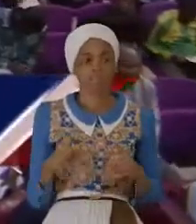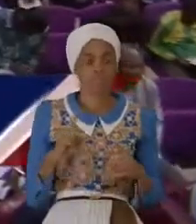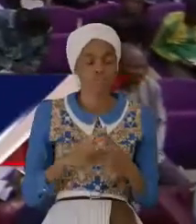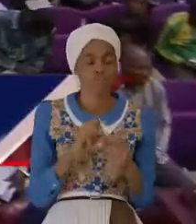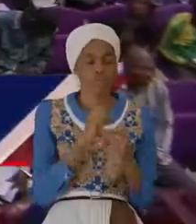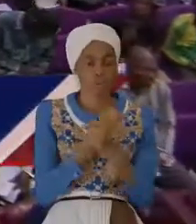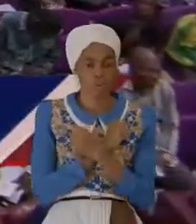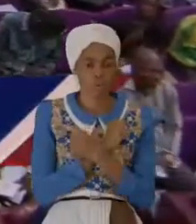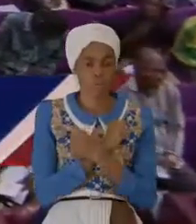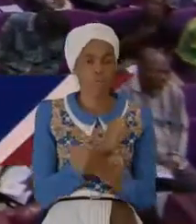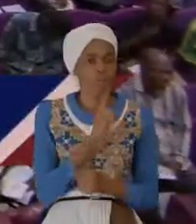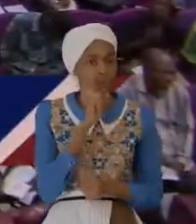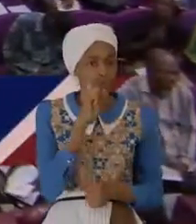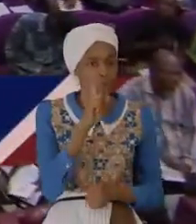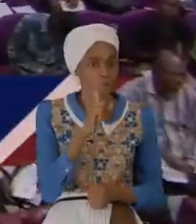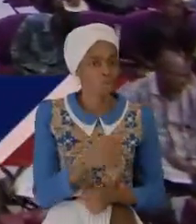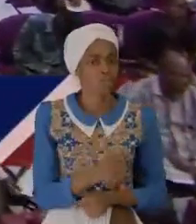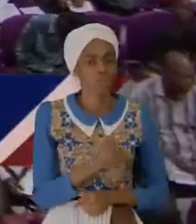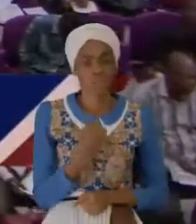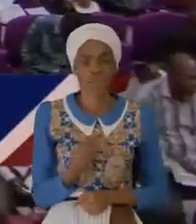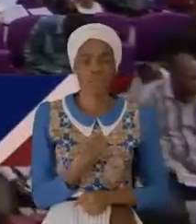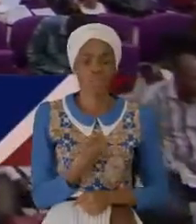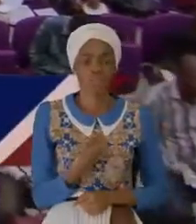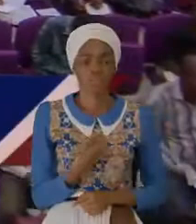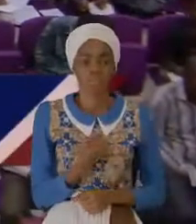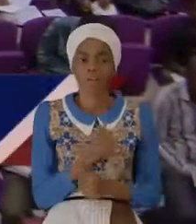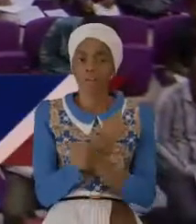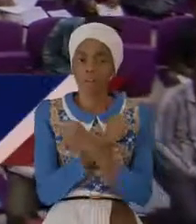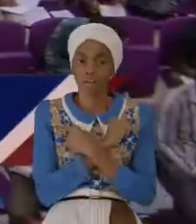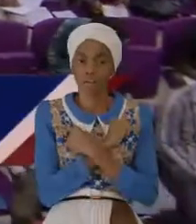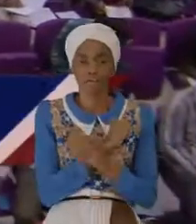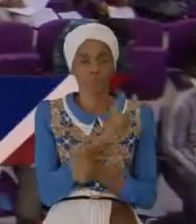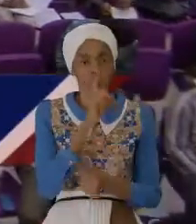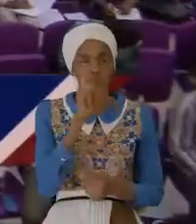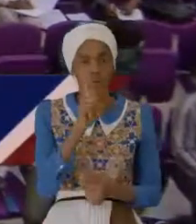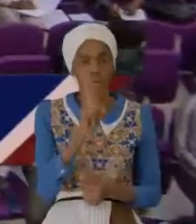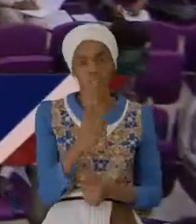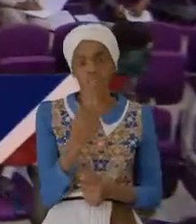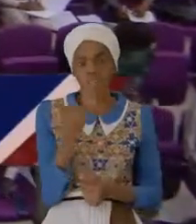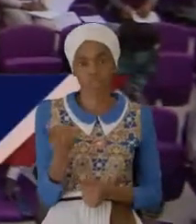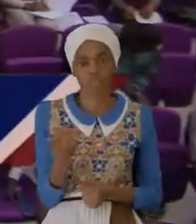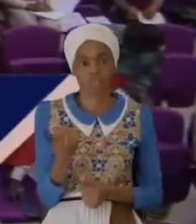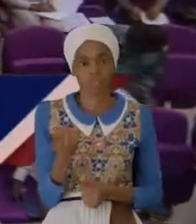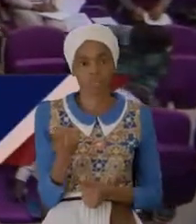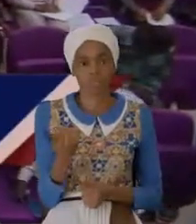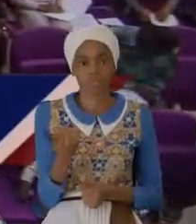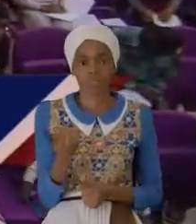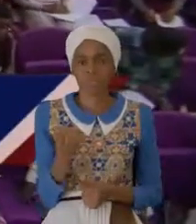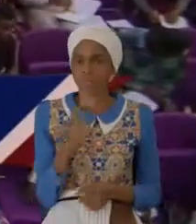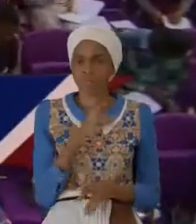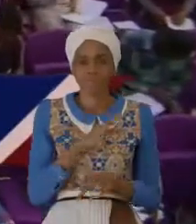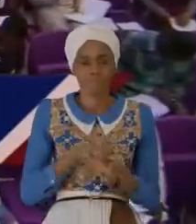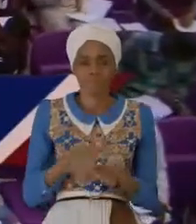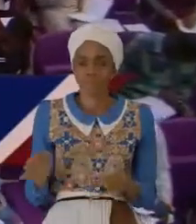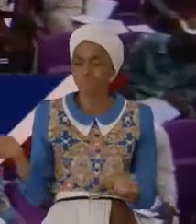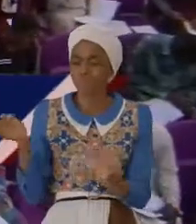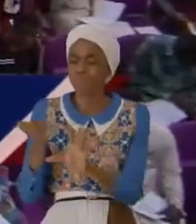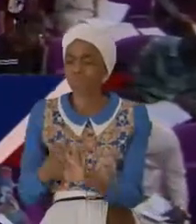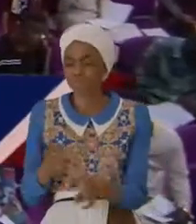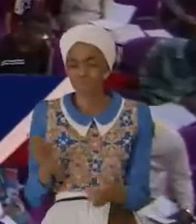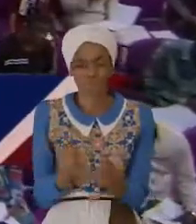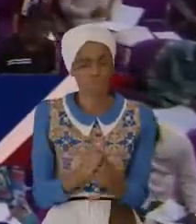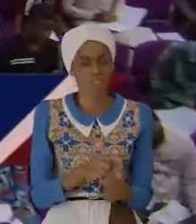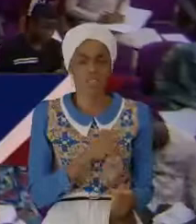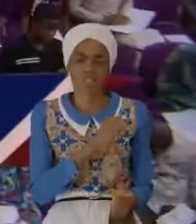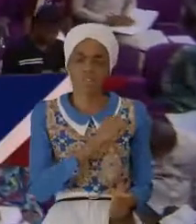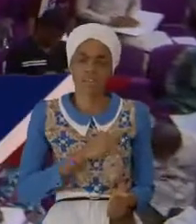love one another love one another you don't get involved with this circumcision